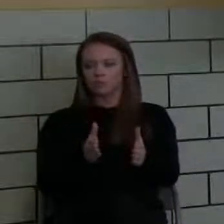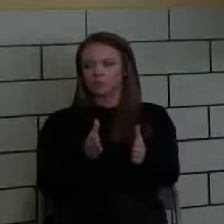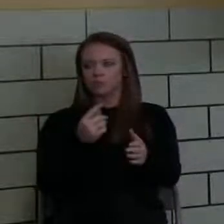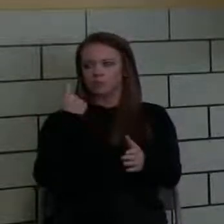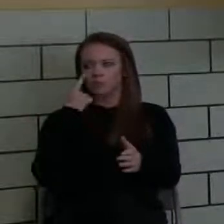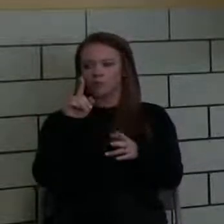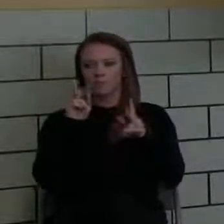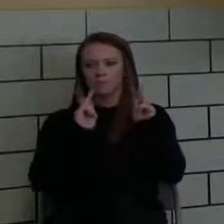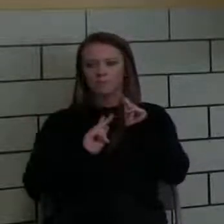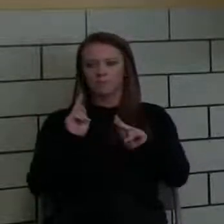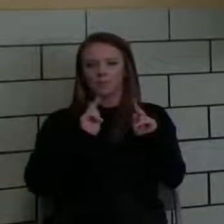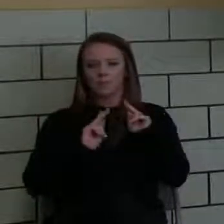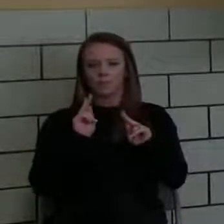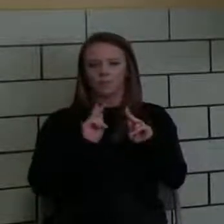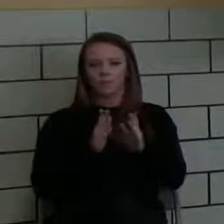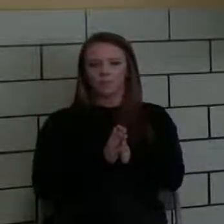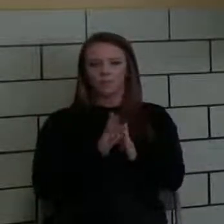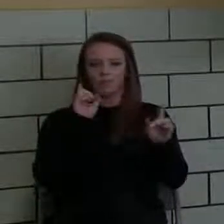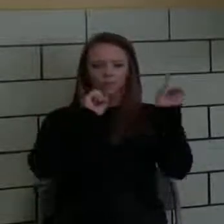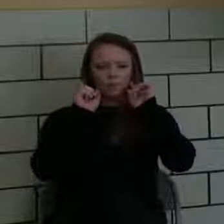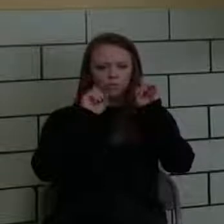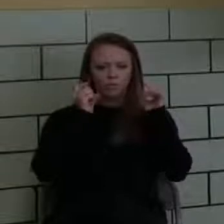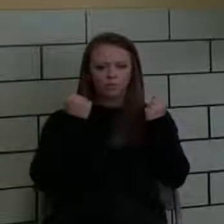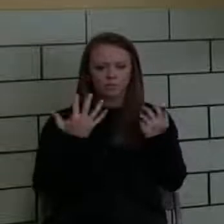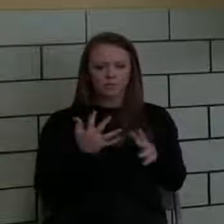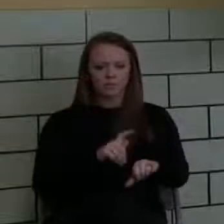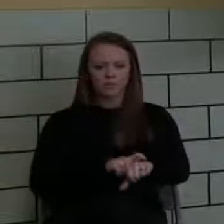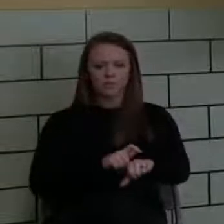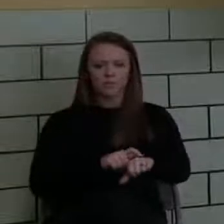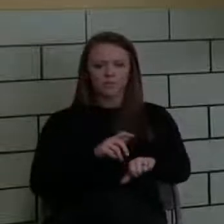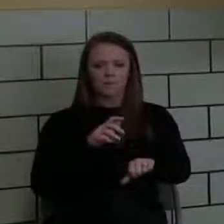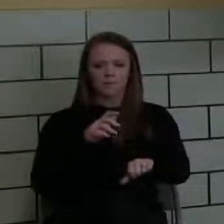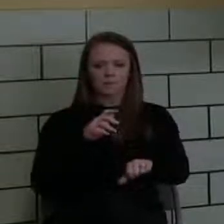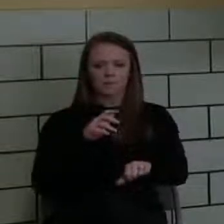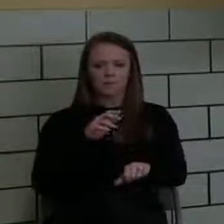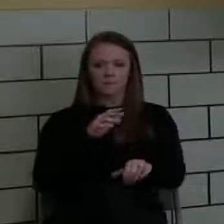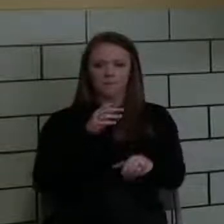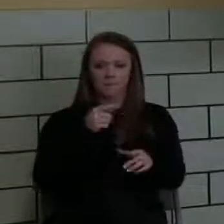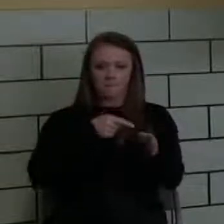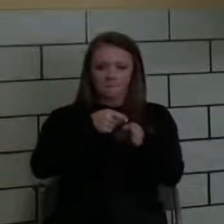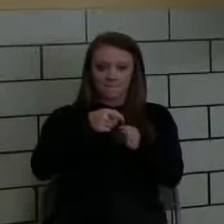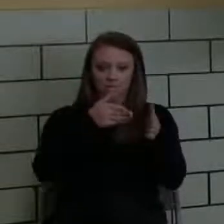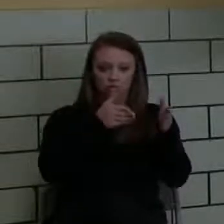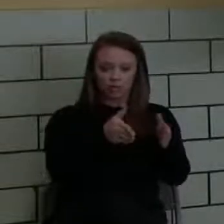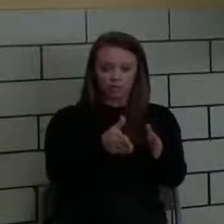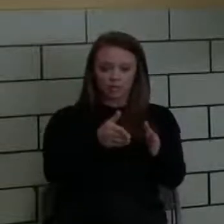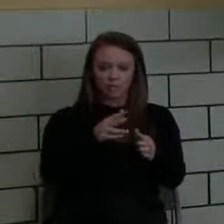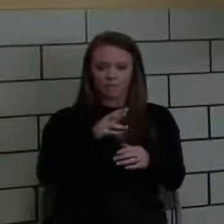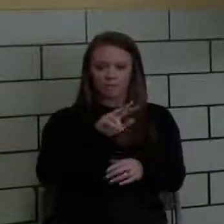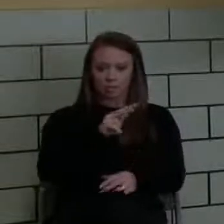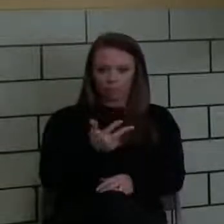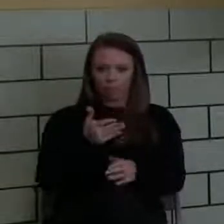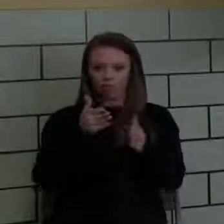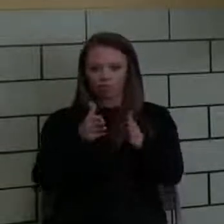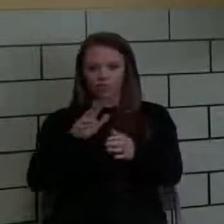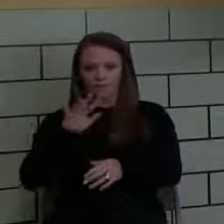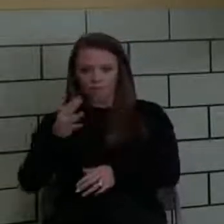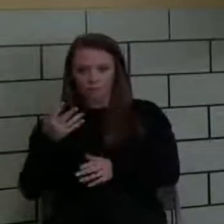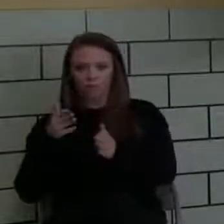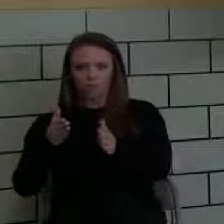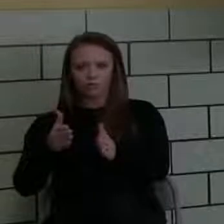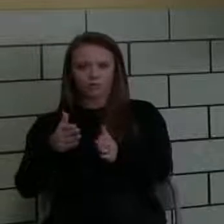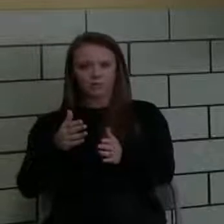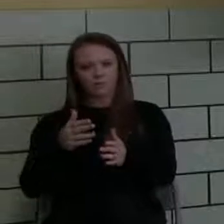that not only Main Street, but 4th and 3rd are really problematic for people walking those corridors, and how can